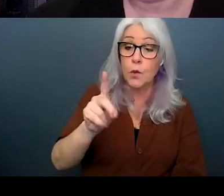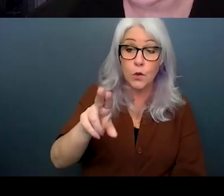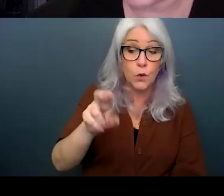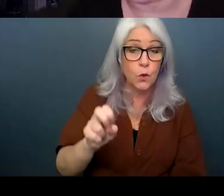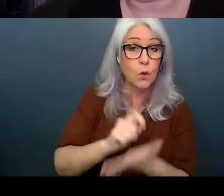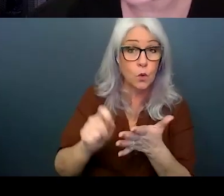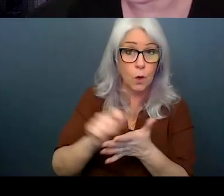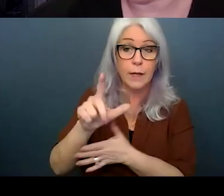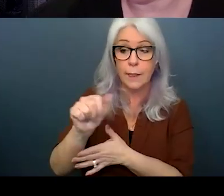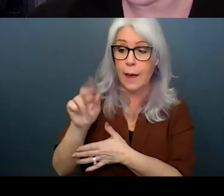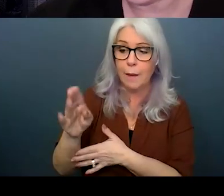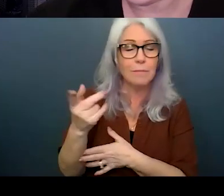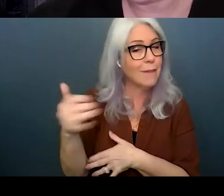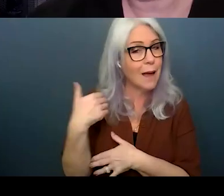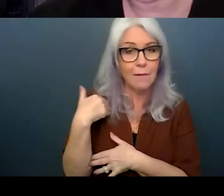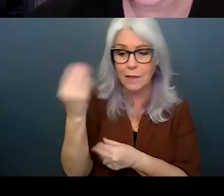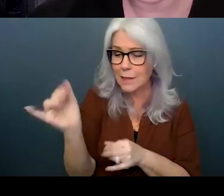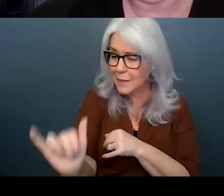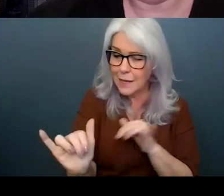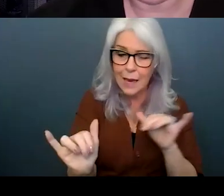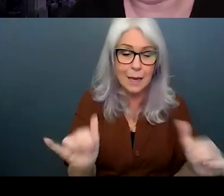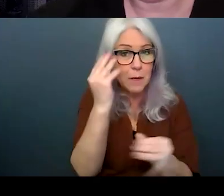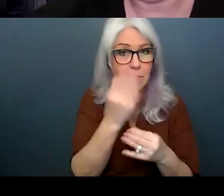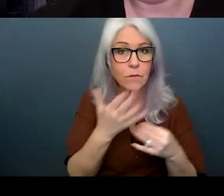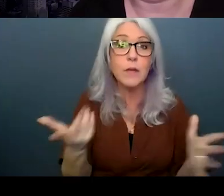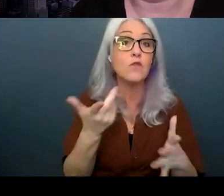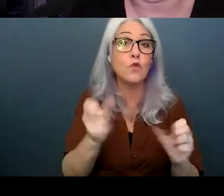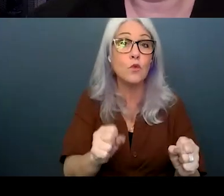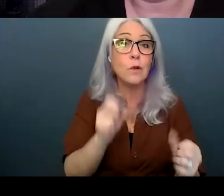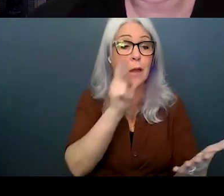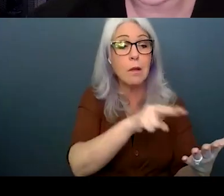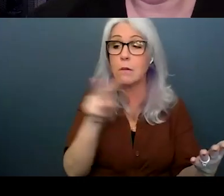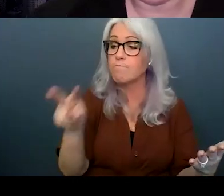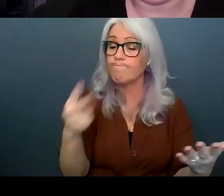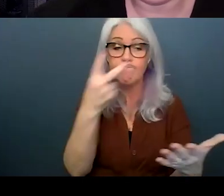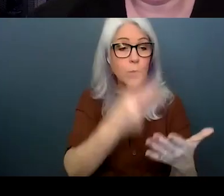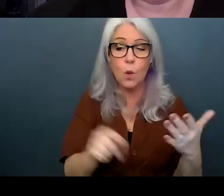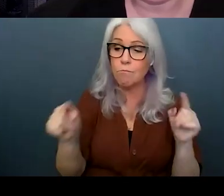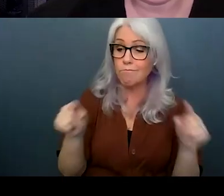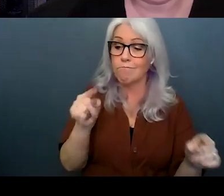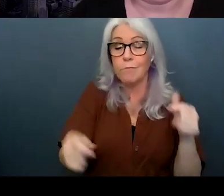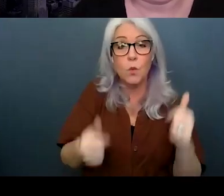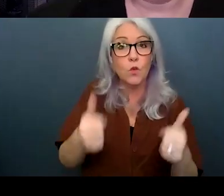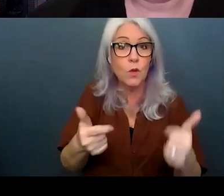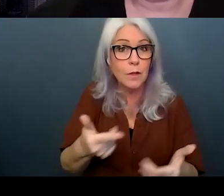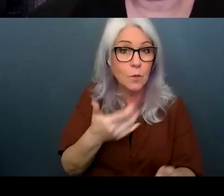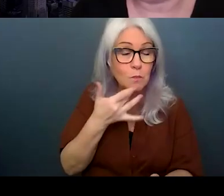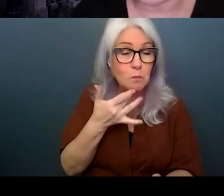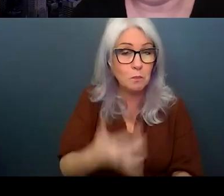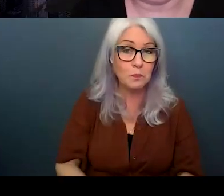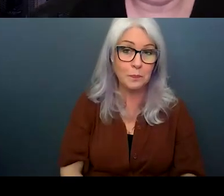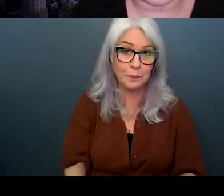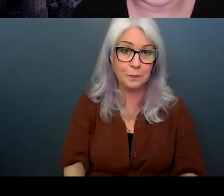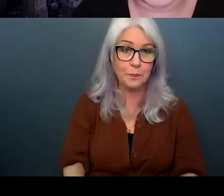Lab. They have the exact same information, so go ahead and look at both and see which one you like most. We do